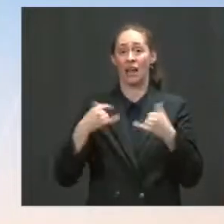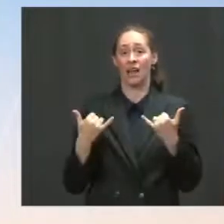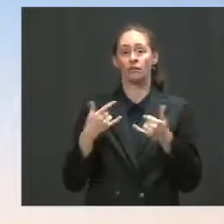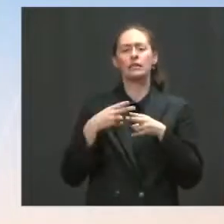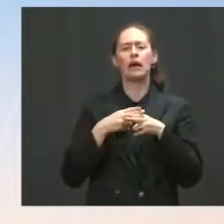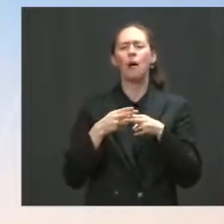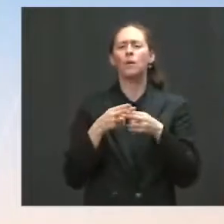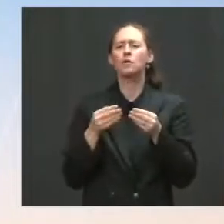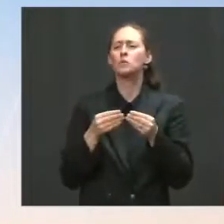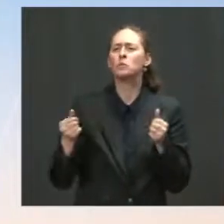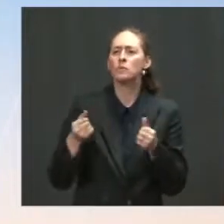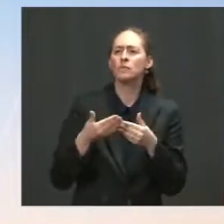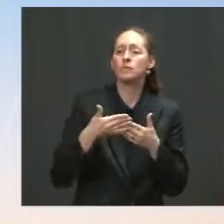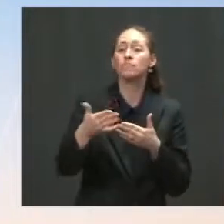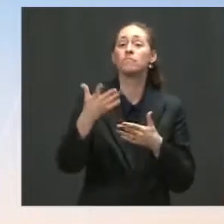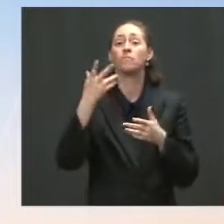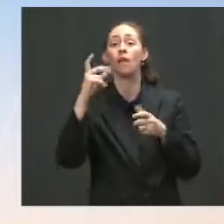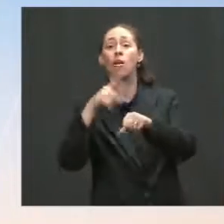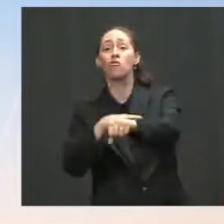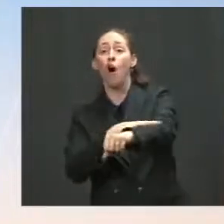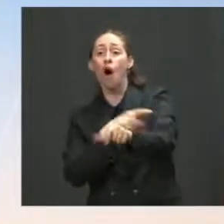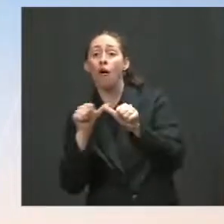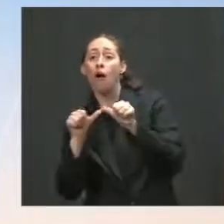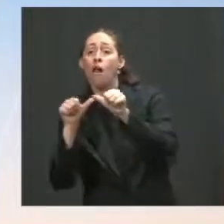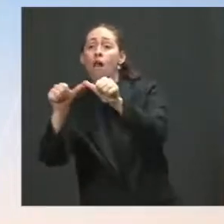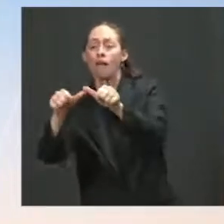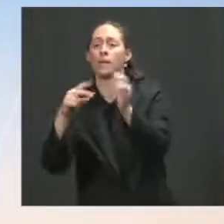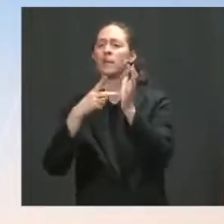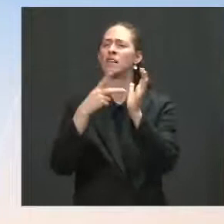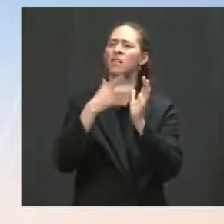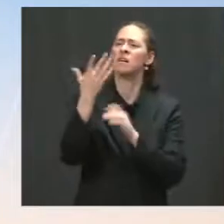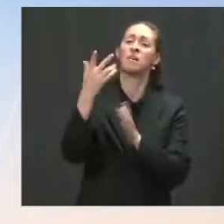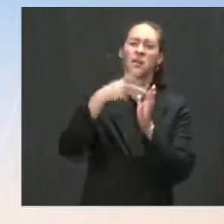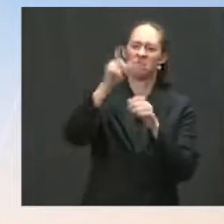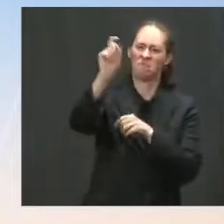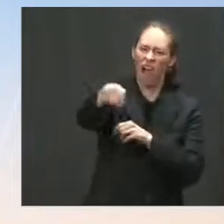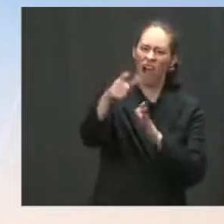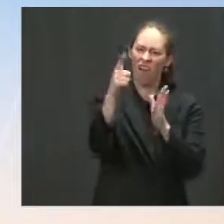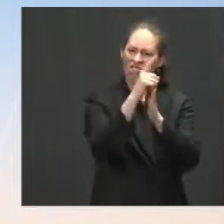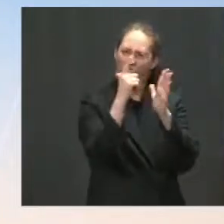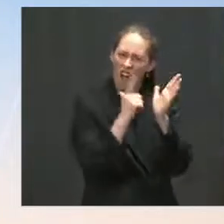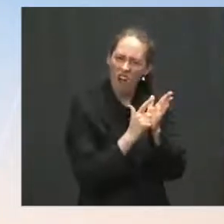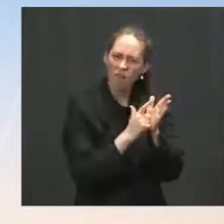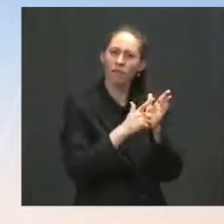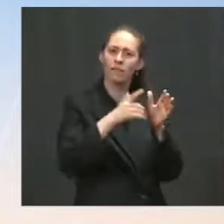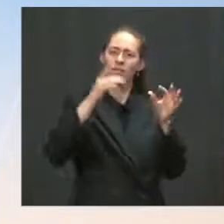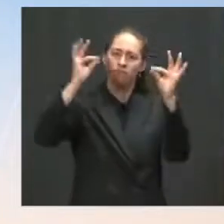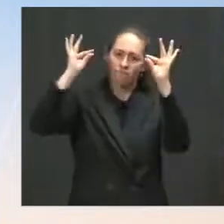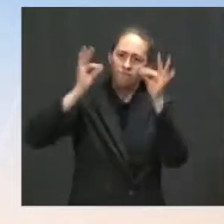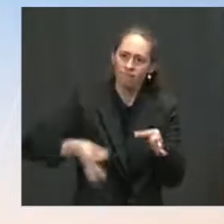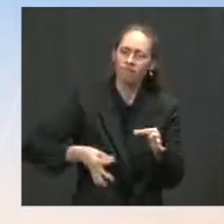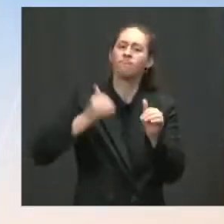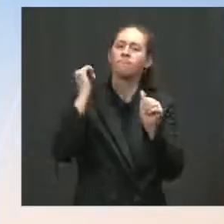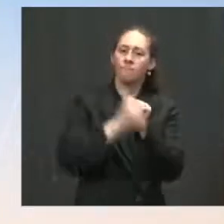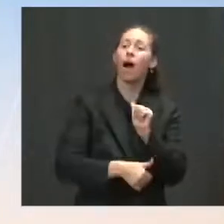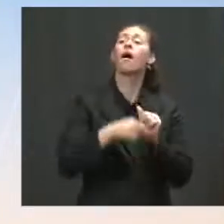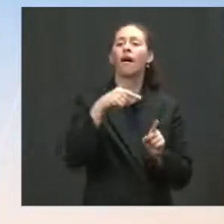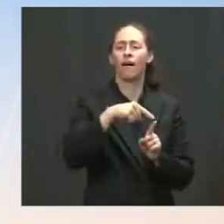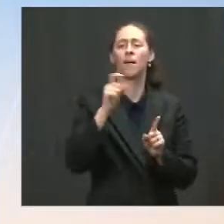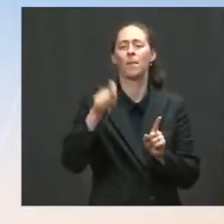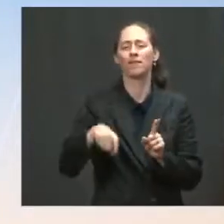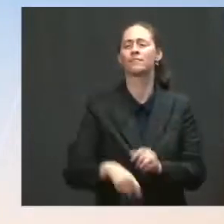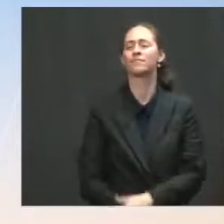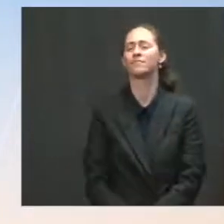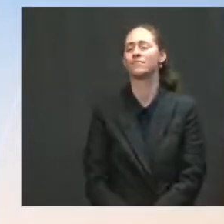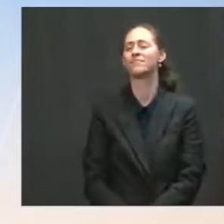require legislative action. But his message to anyone who's been a passionate advocate is that he shares their concern.